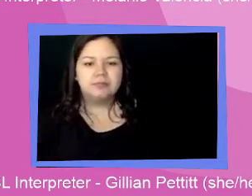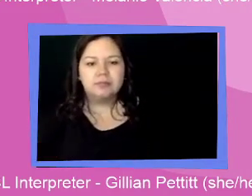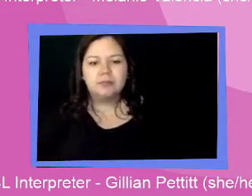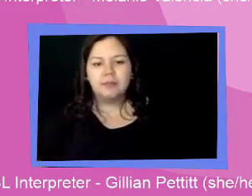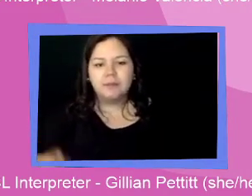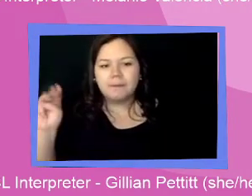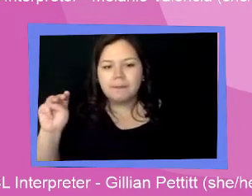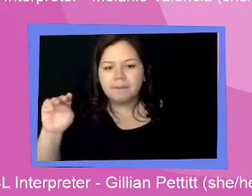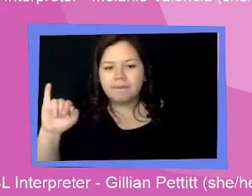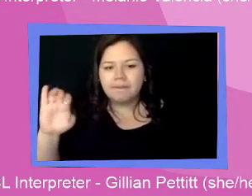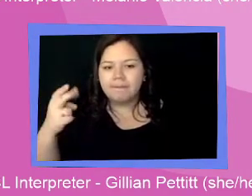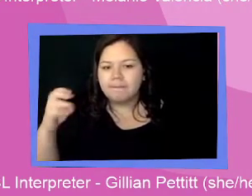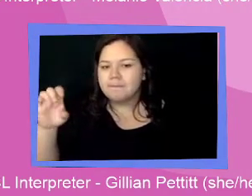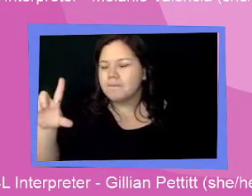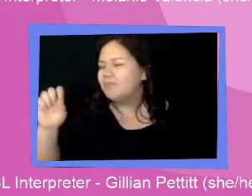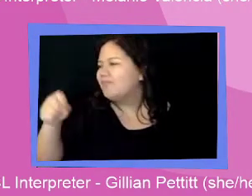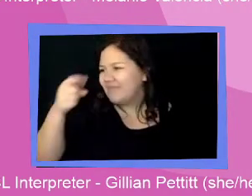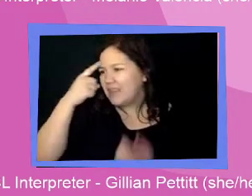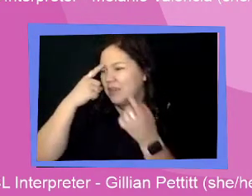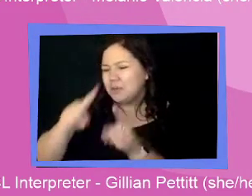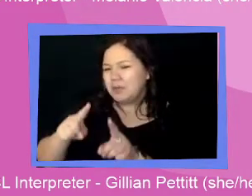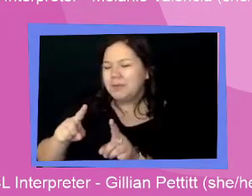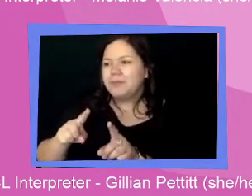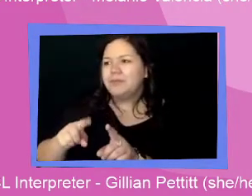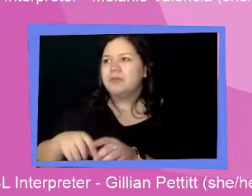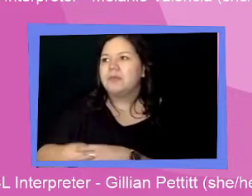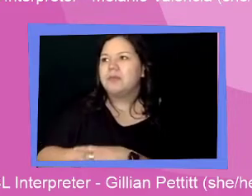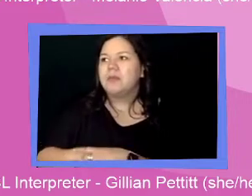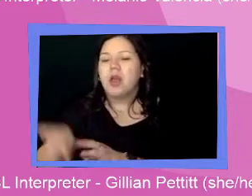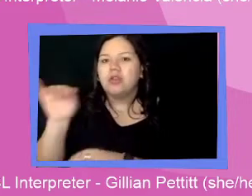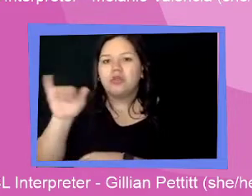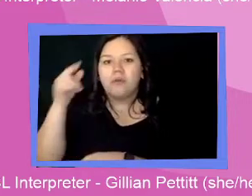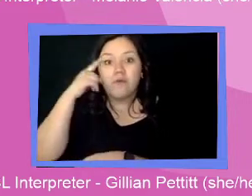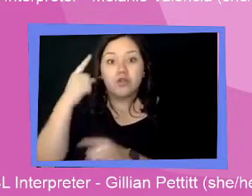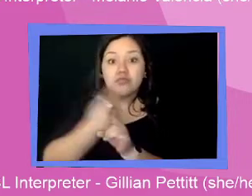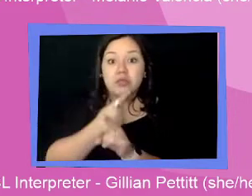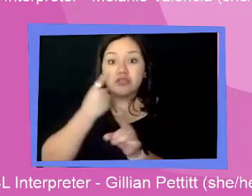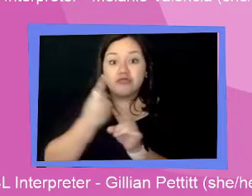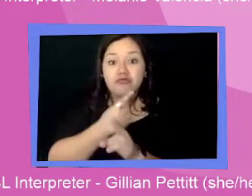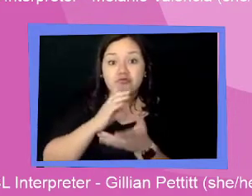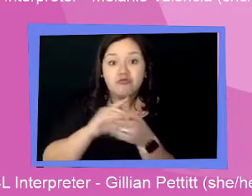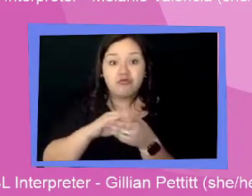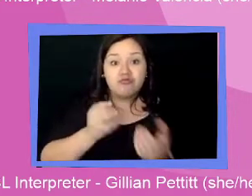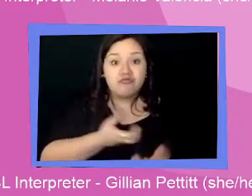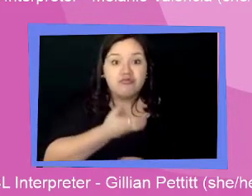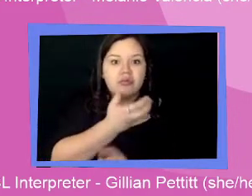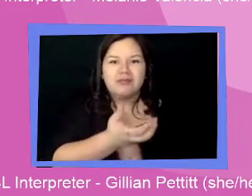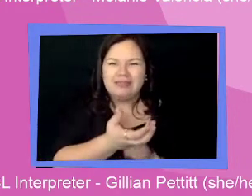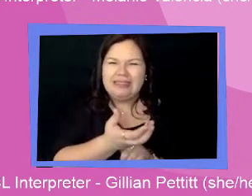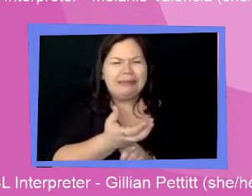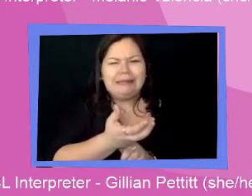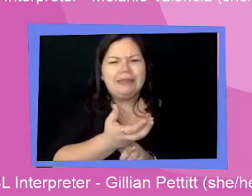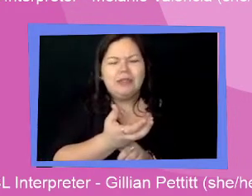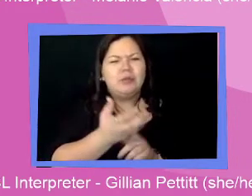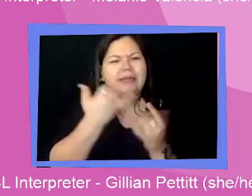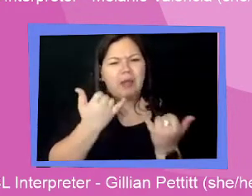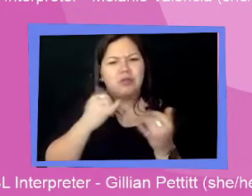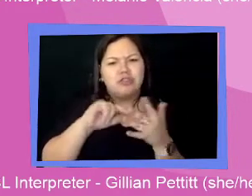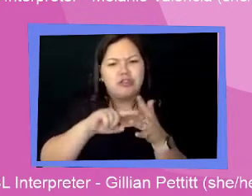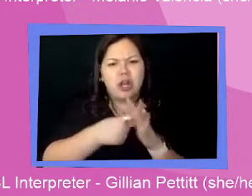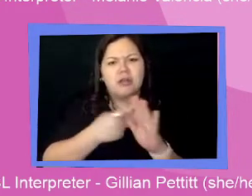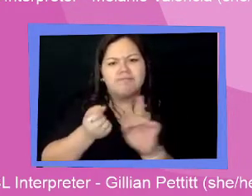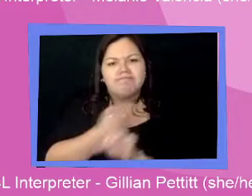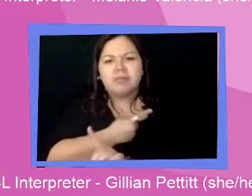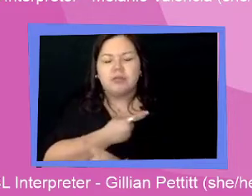maybe also just outside of traditional narrative storytelling. Like, we were talking about video games a bit earlier, and I think we're seeing a lot more